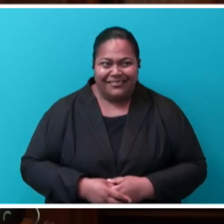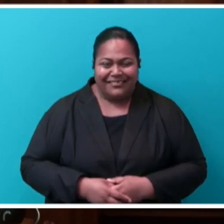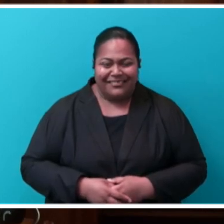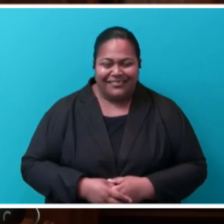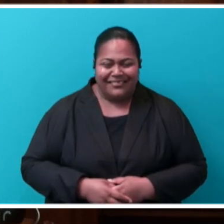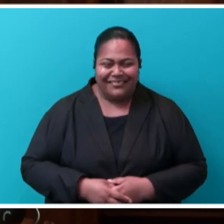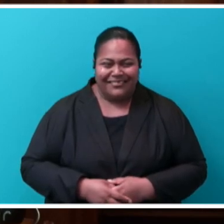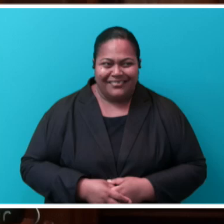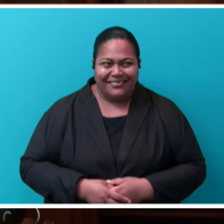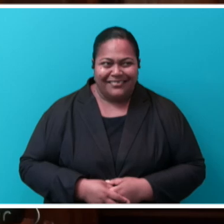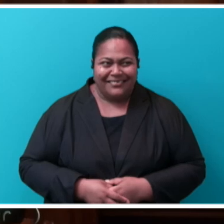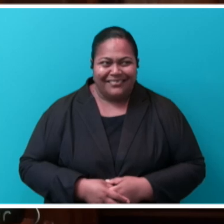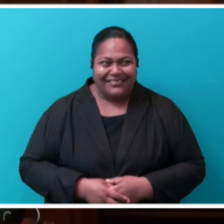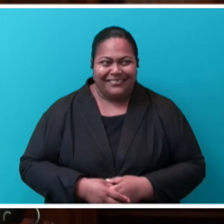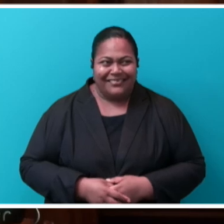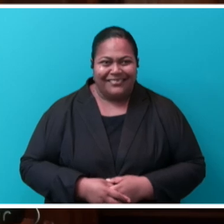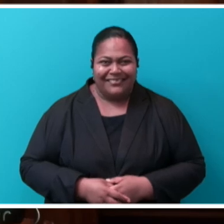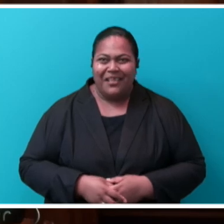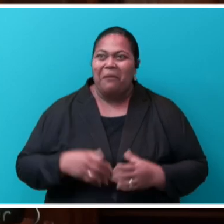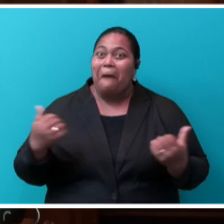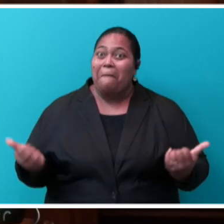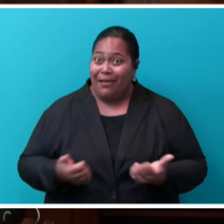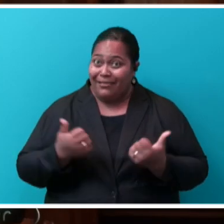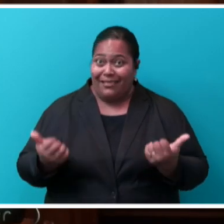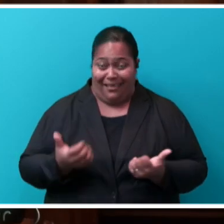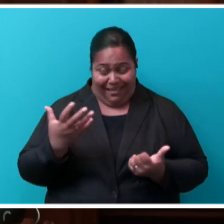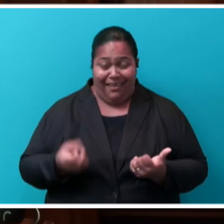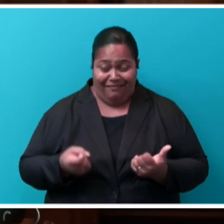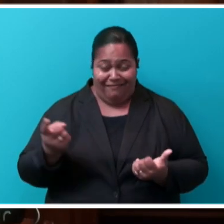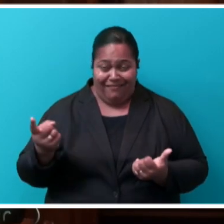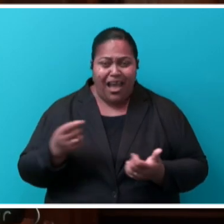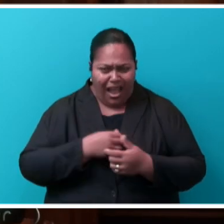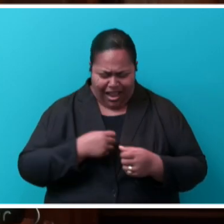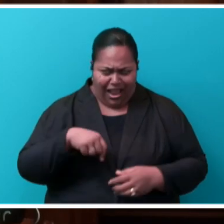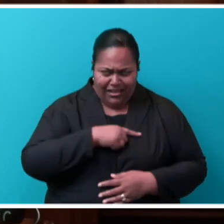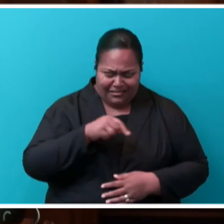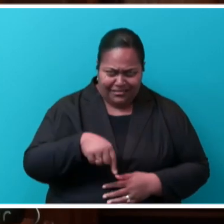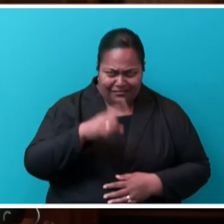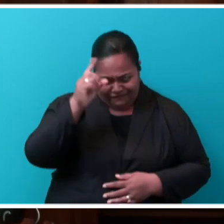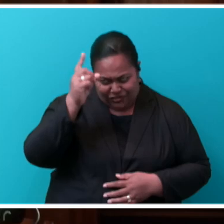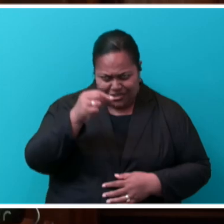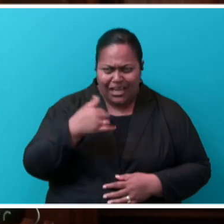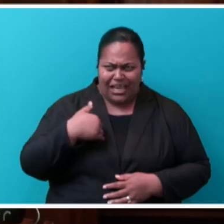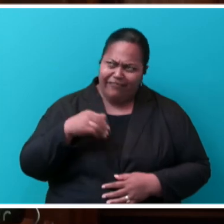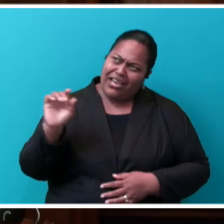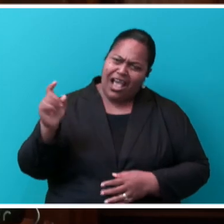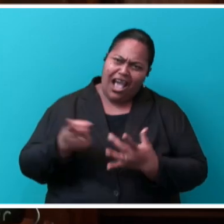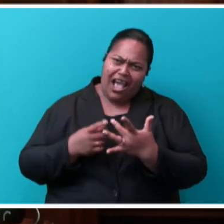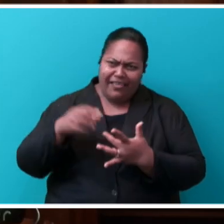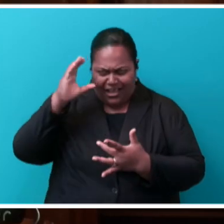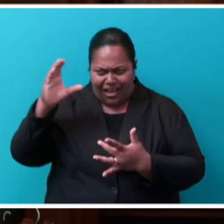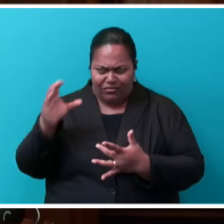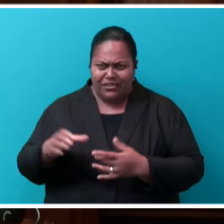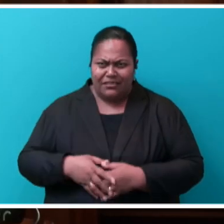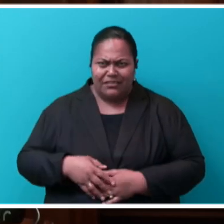So many, so many, so many out there. Our own who are out in other countries are also worried about being